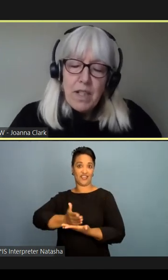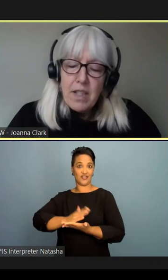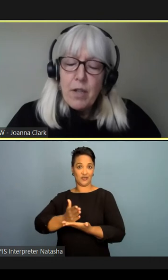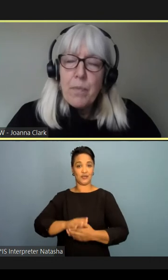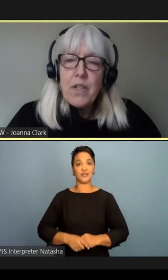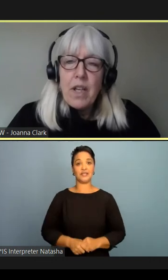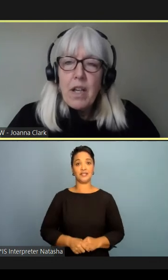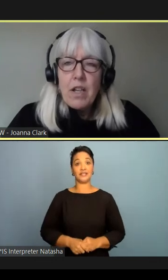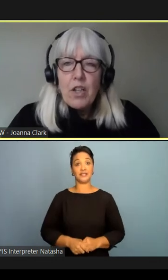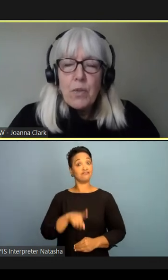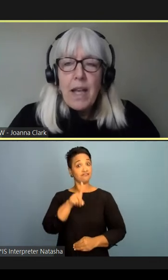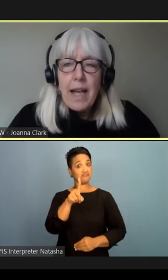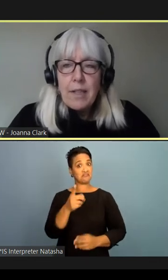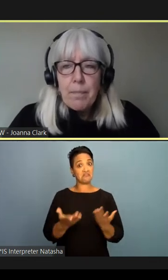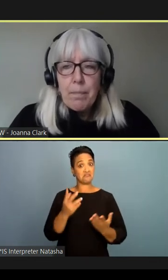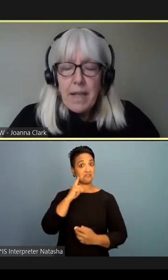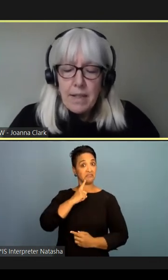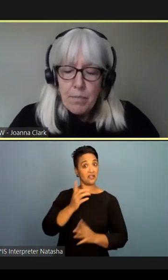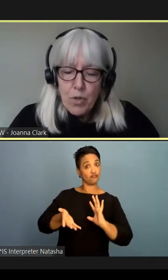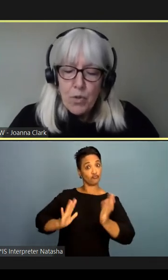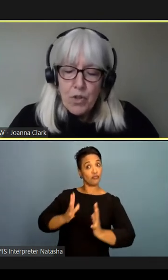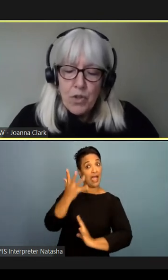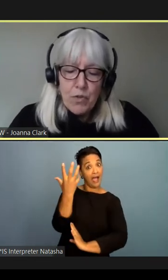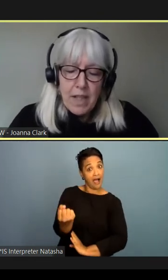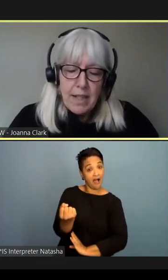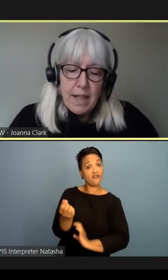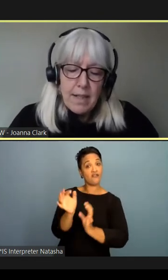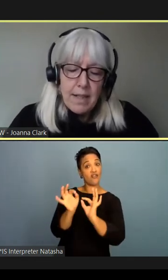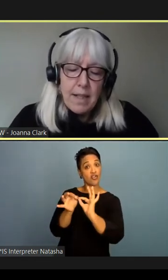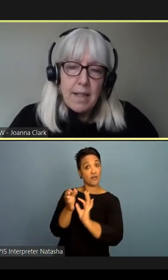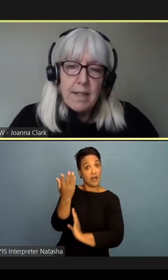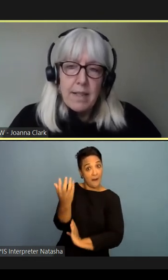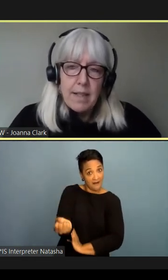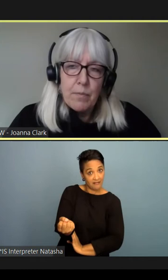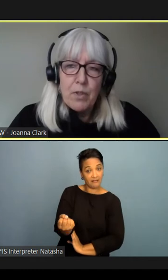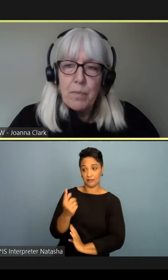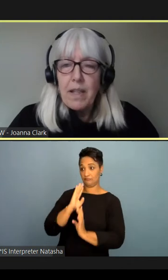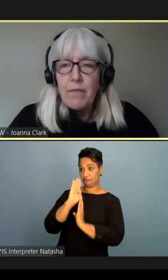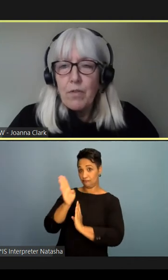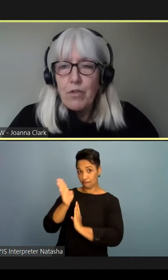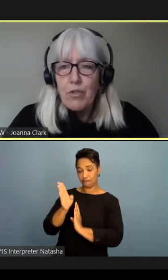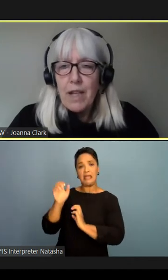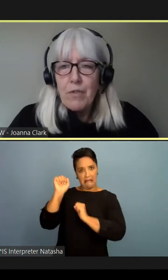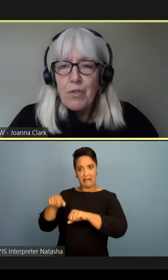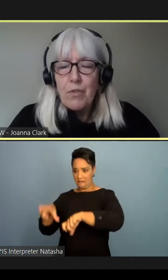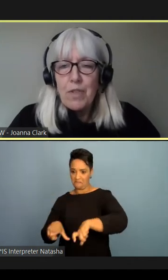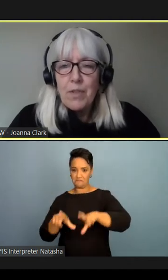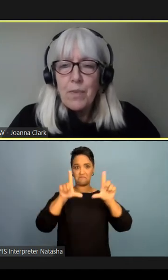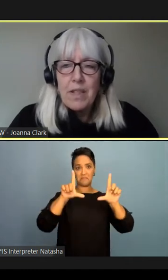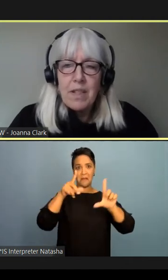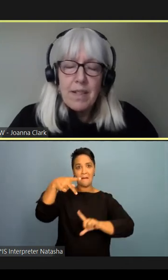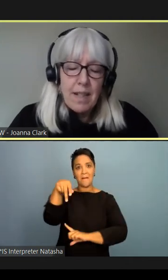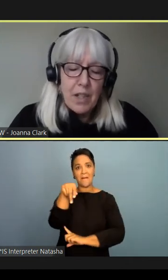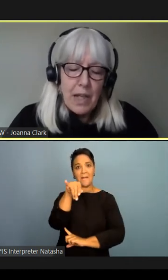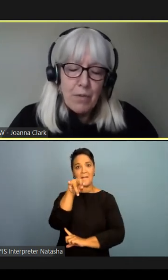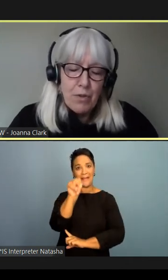own interpreter, you can pin them to the screen, and if you're not sure how to do this, we